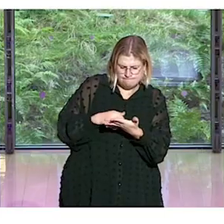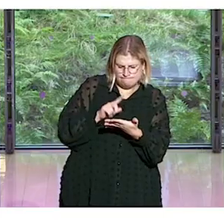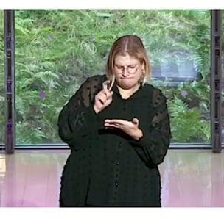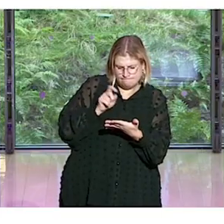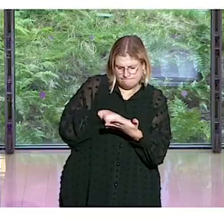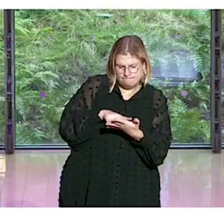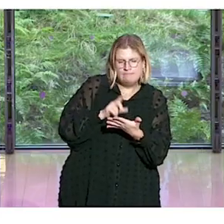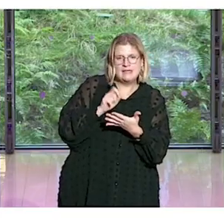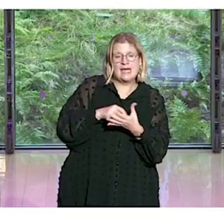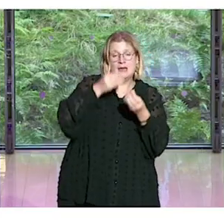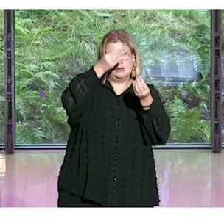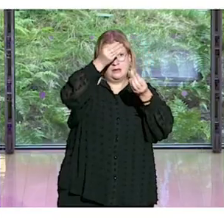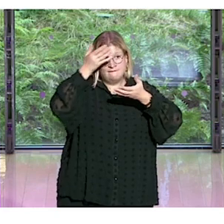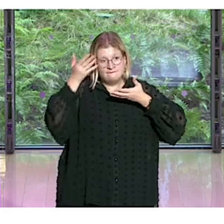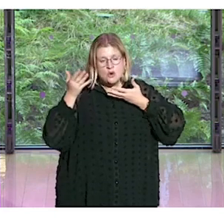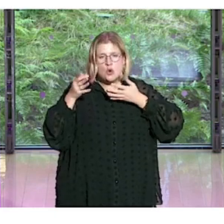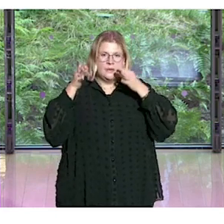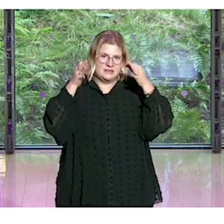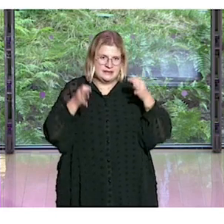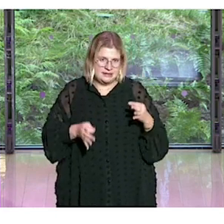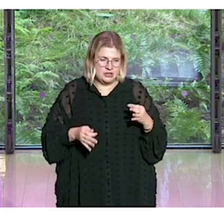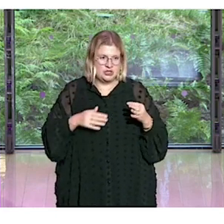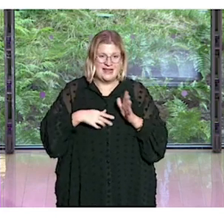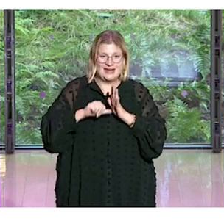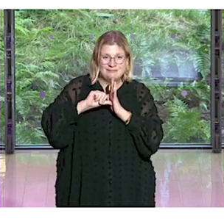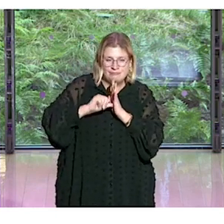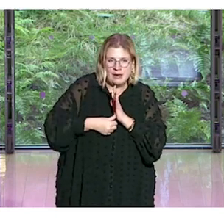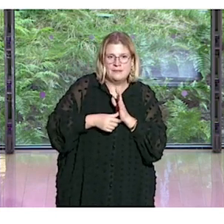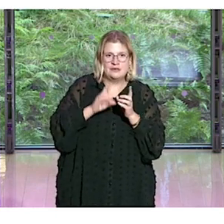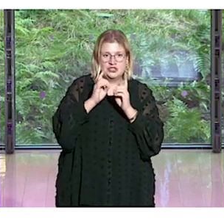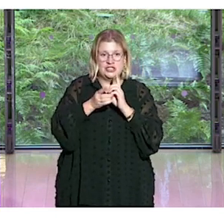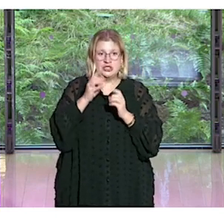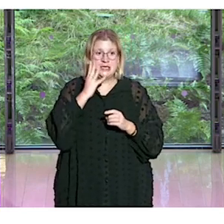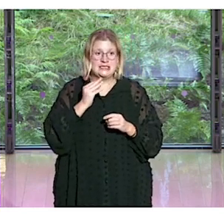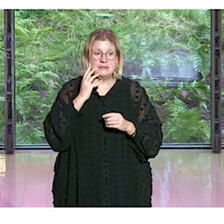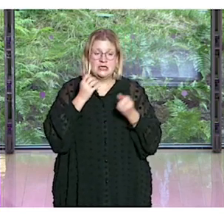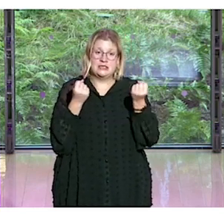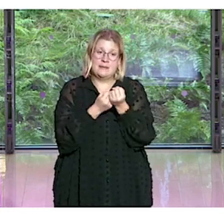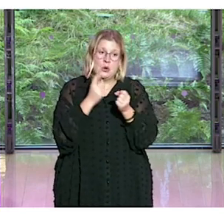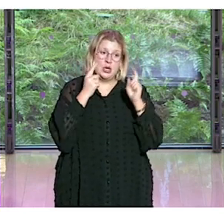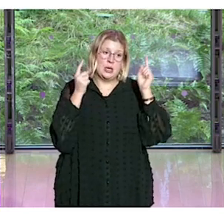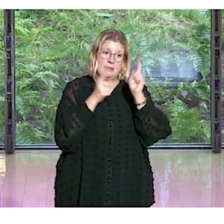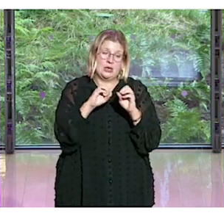data-informed decisions that ensure your digital experiences support your mission and your organization.